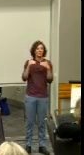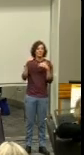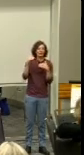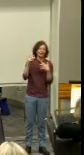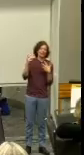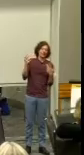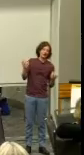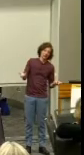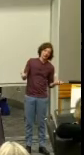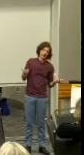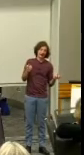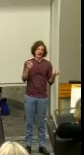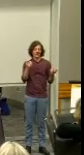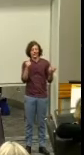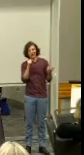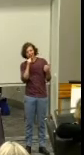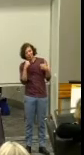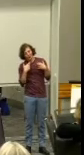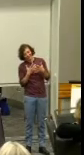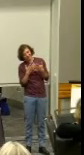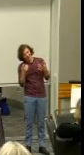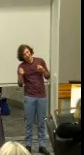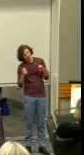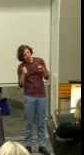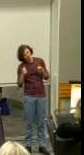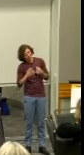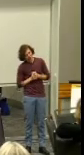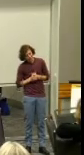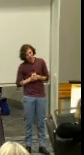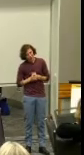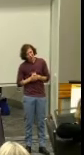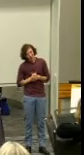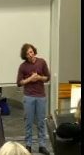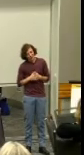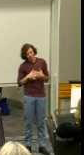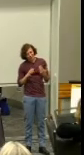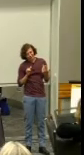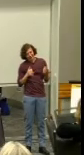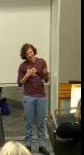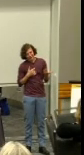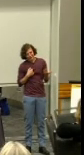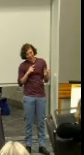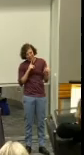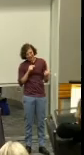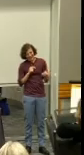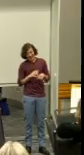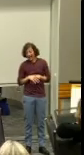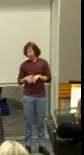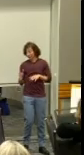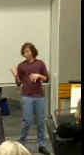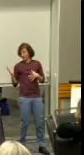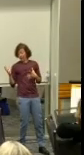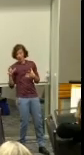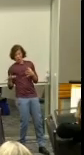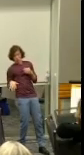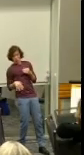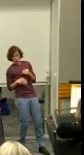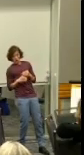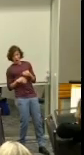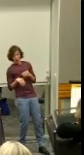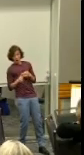over. But yeah, that's what I would say. Just to piggyback on that, some other